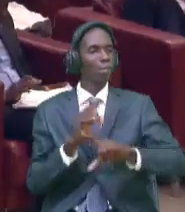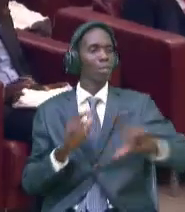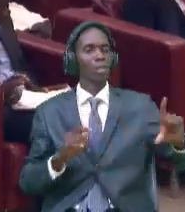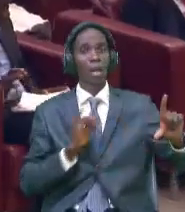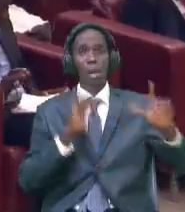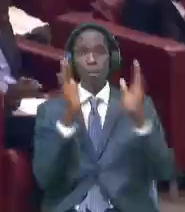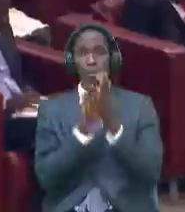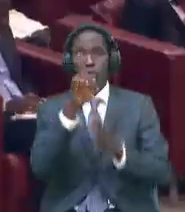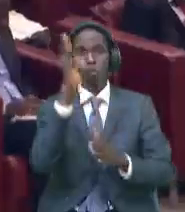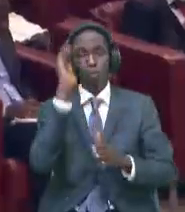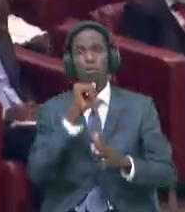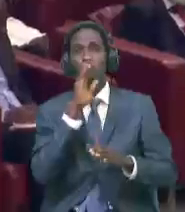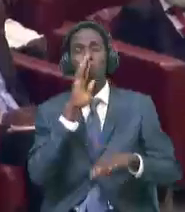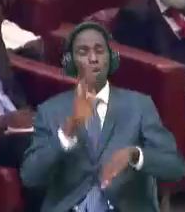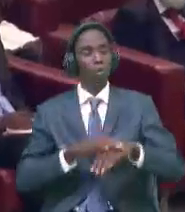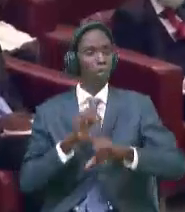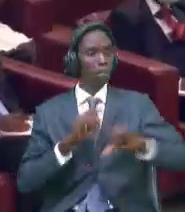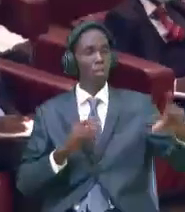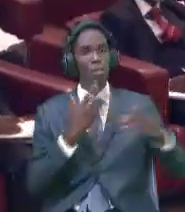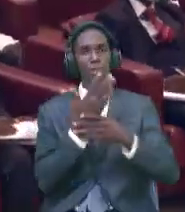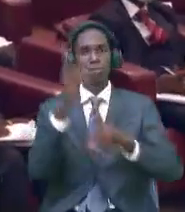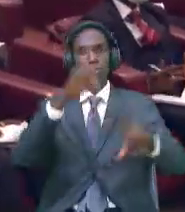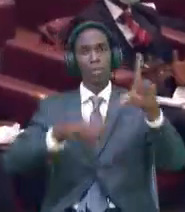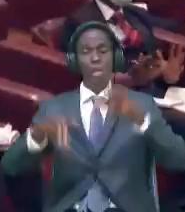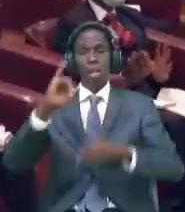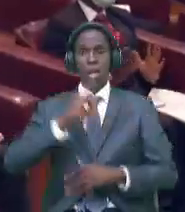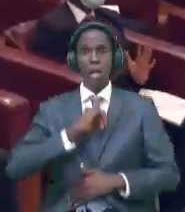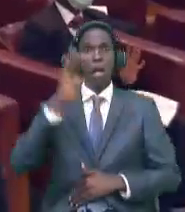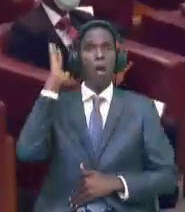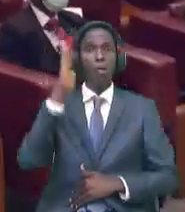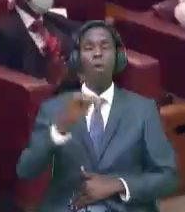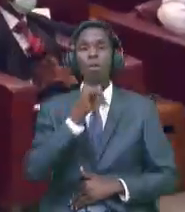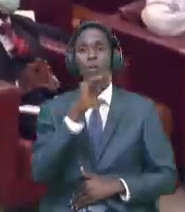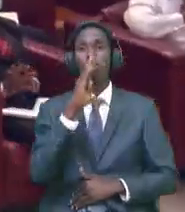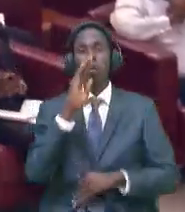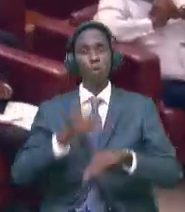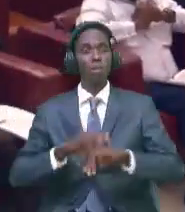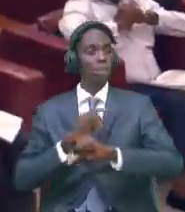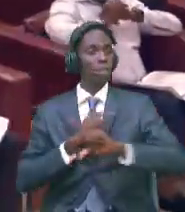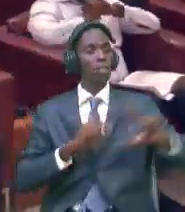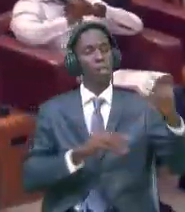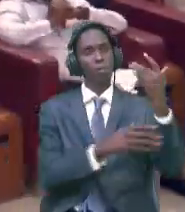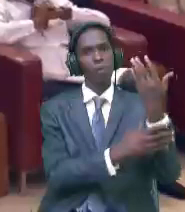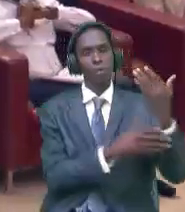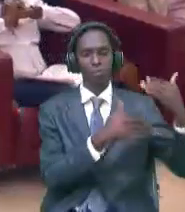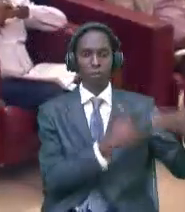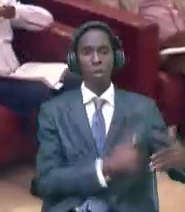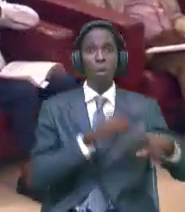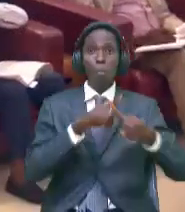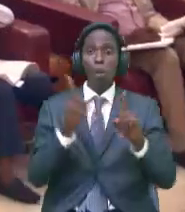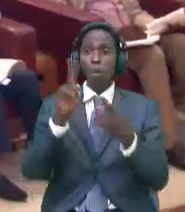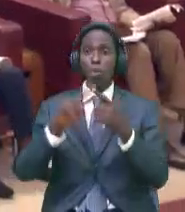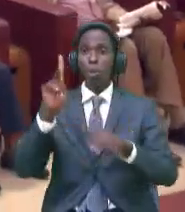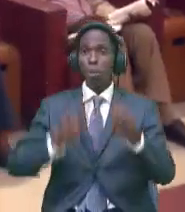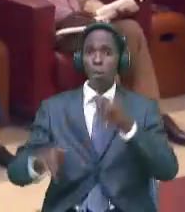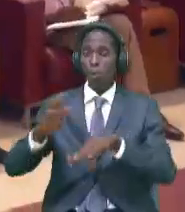side. I will not be on the left hand side. But to those on the right hand side, you say, come,